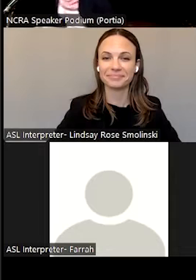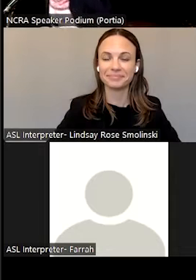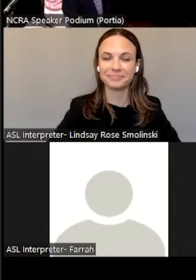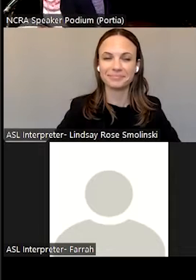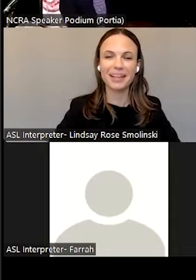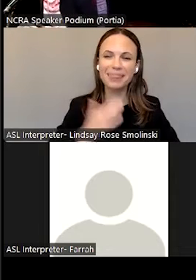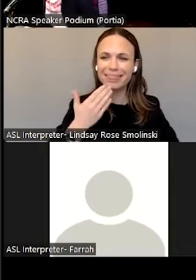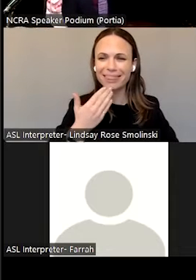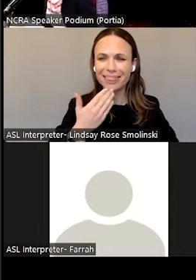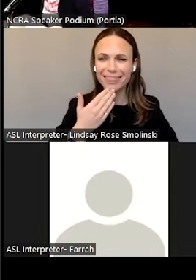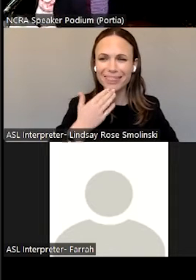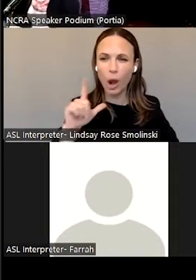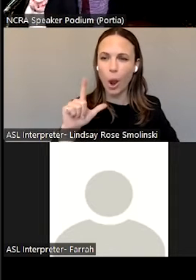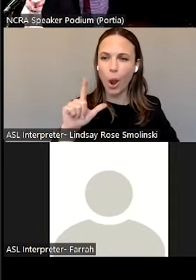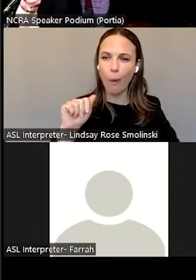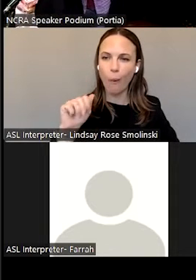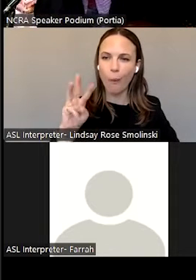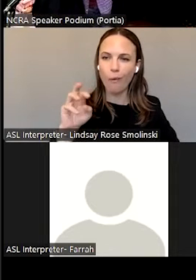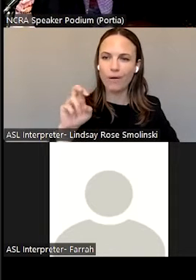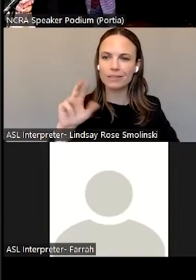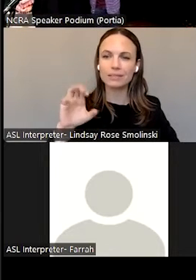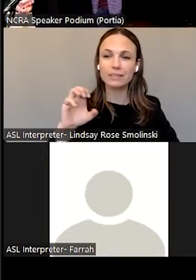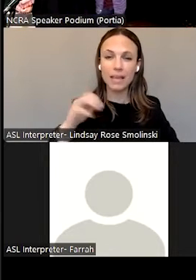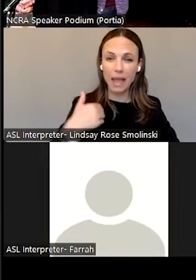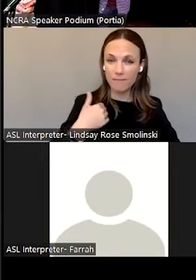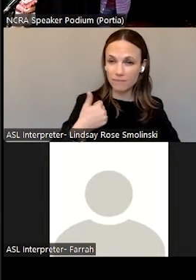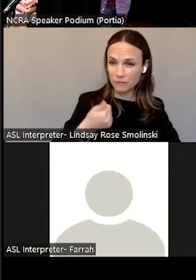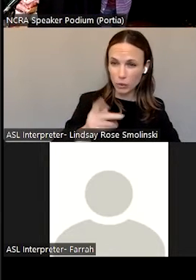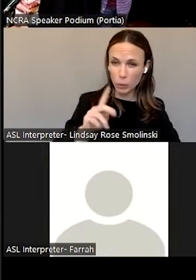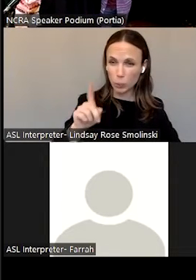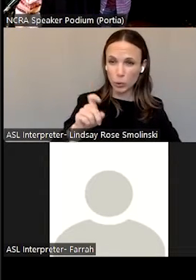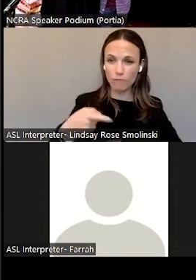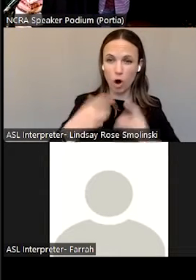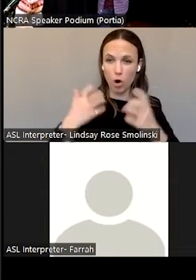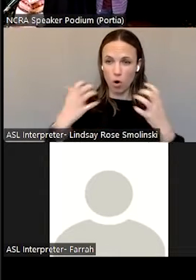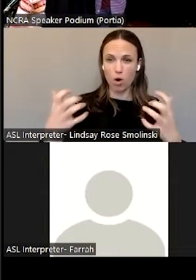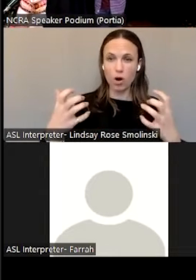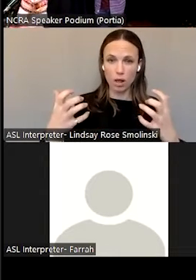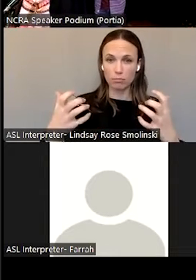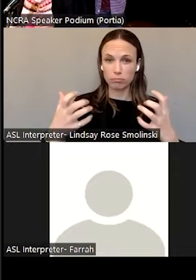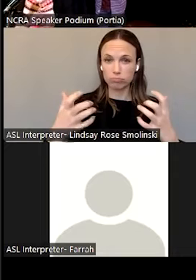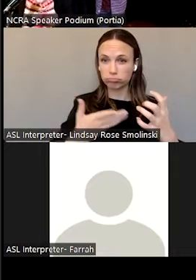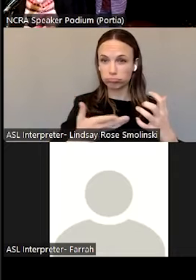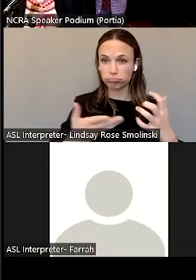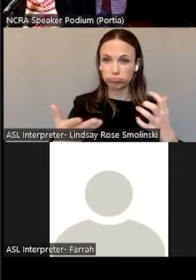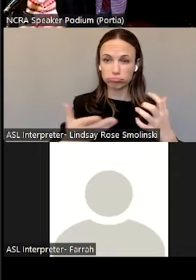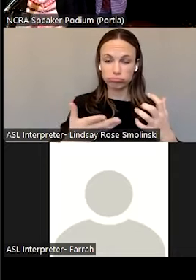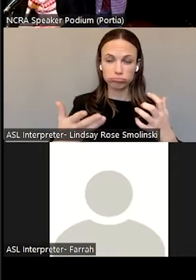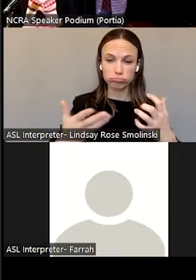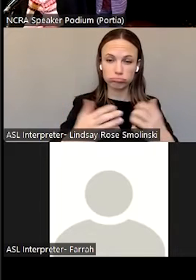Thank you very much, Lawrence. Do we have a few questions from our audience?